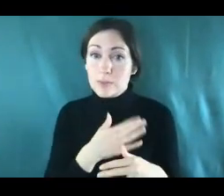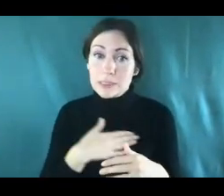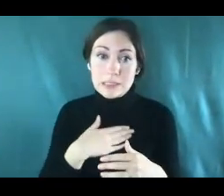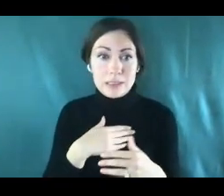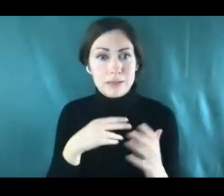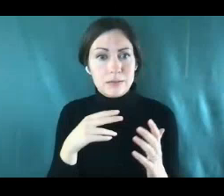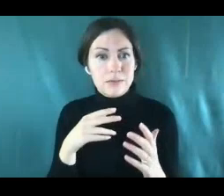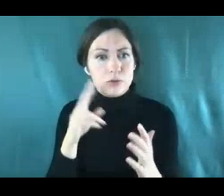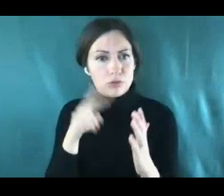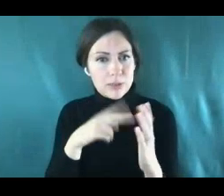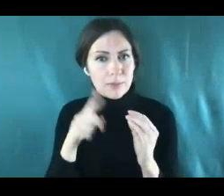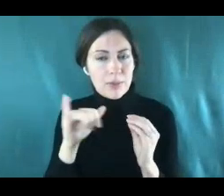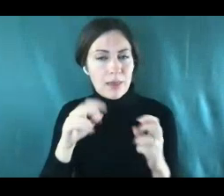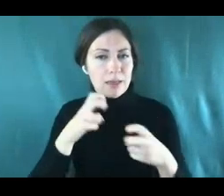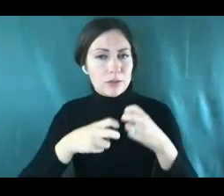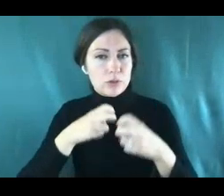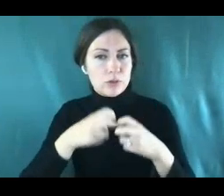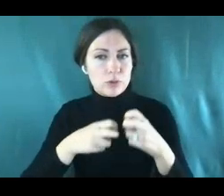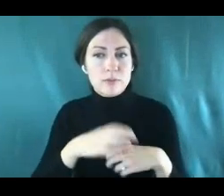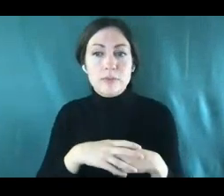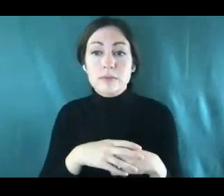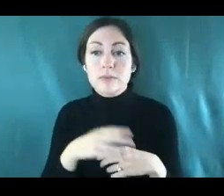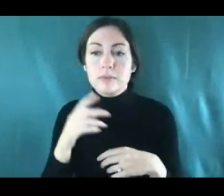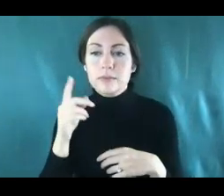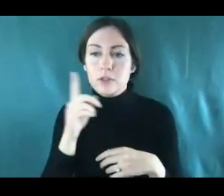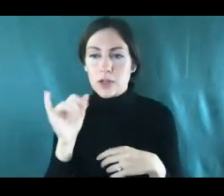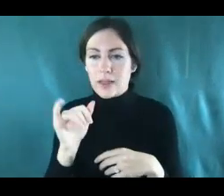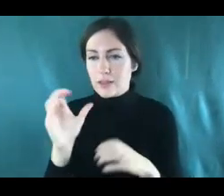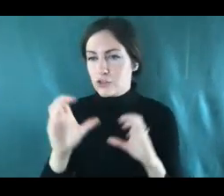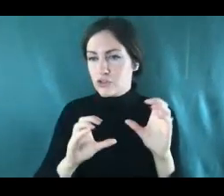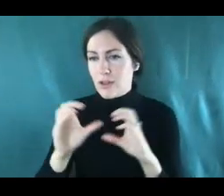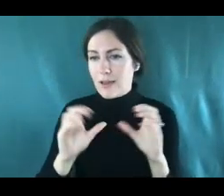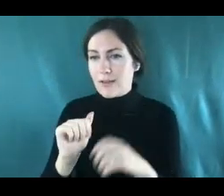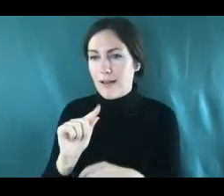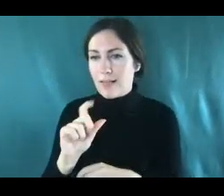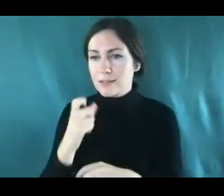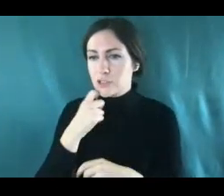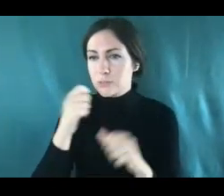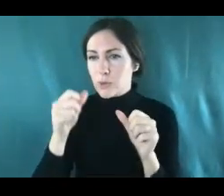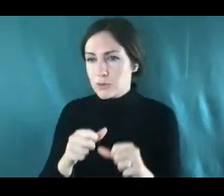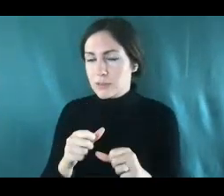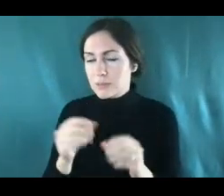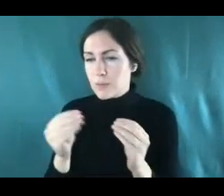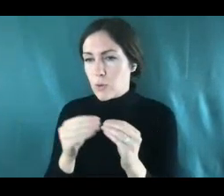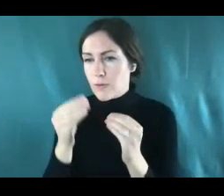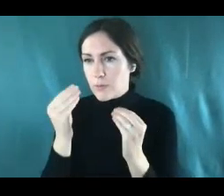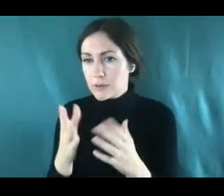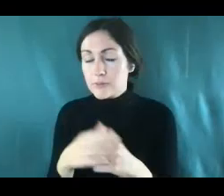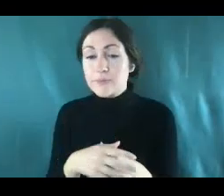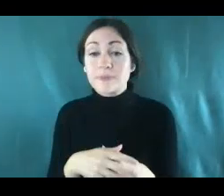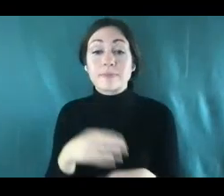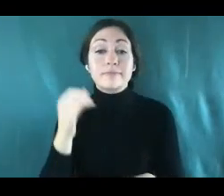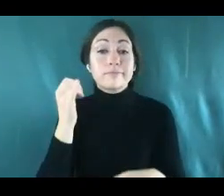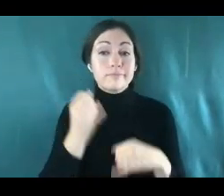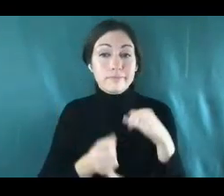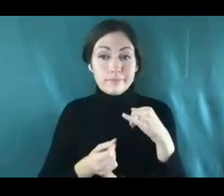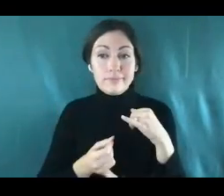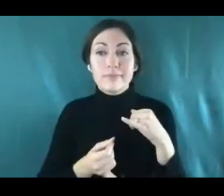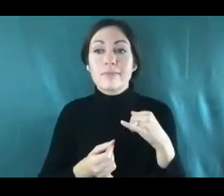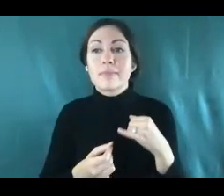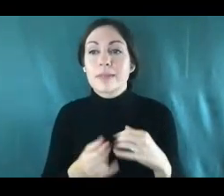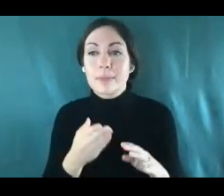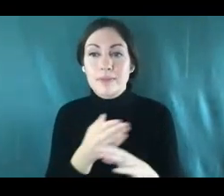issue. And it looks like, yes, Alex is dropping some more information there in the chat box. And then finally, rather than delving a little bit more